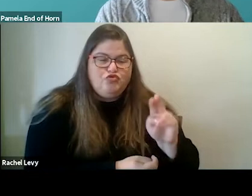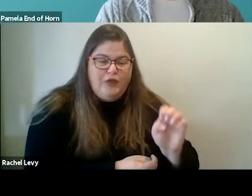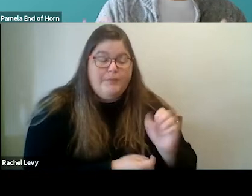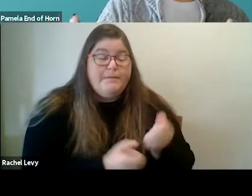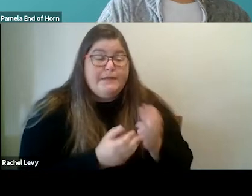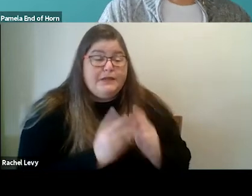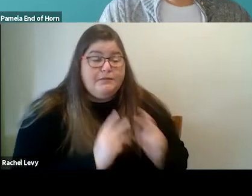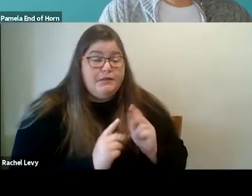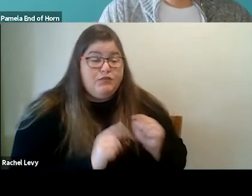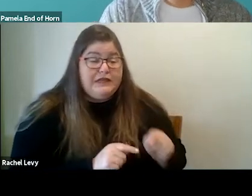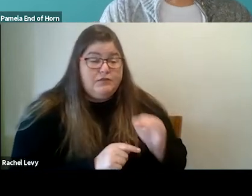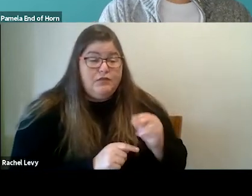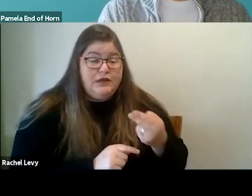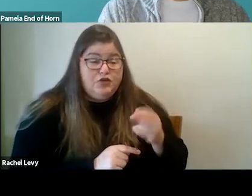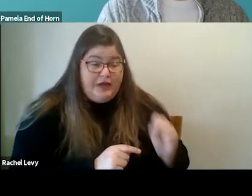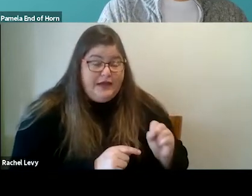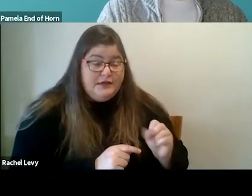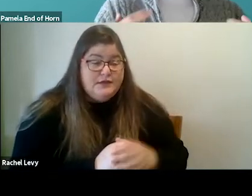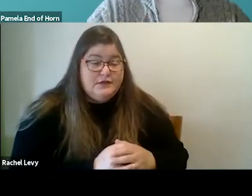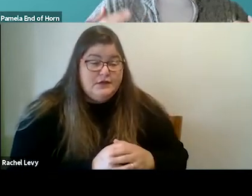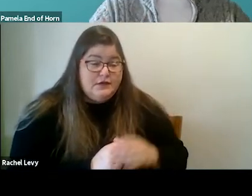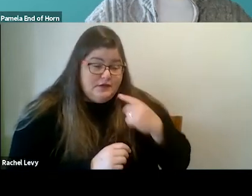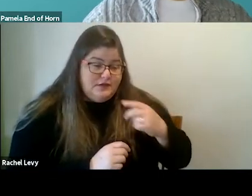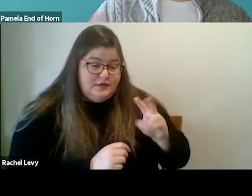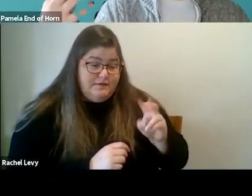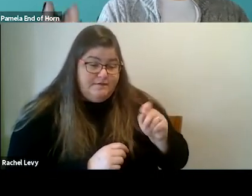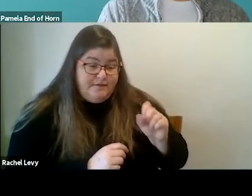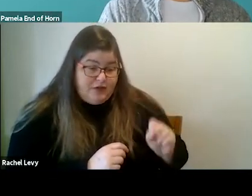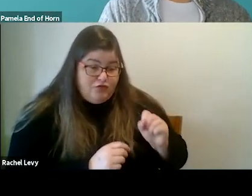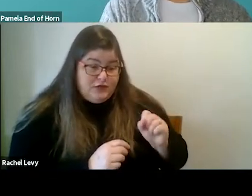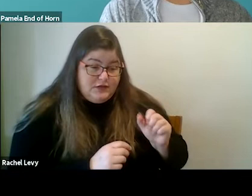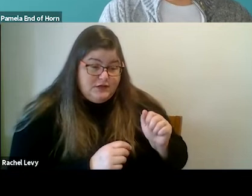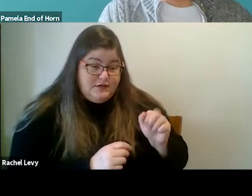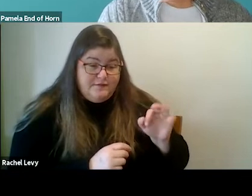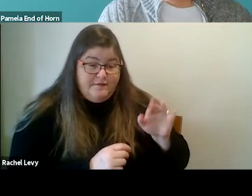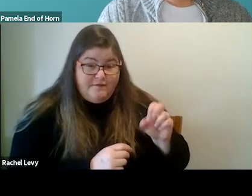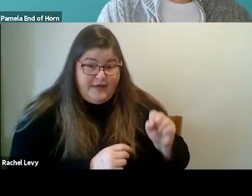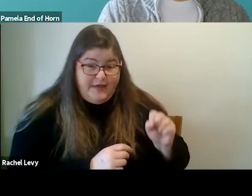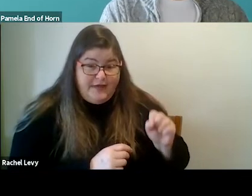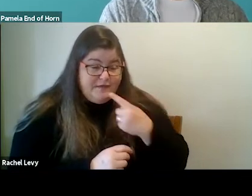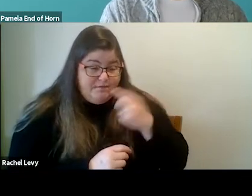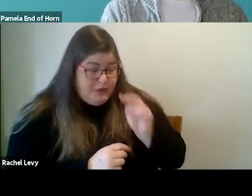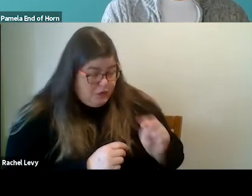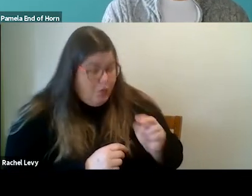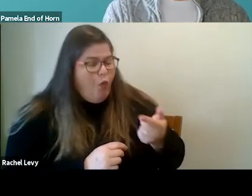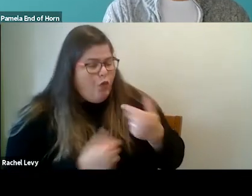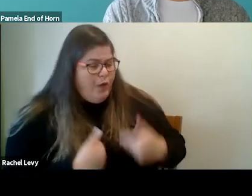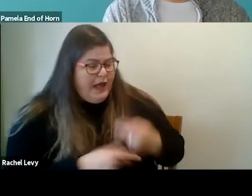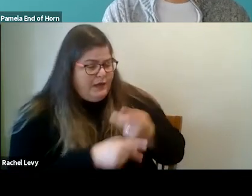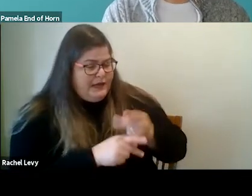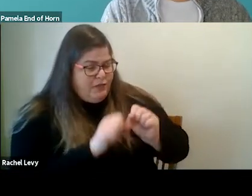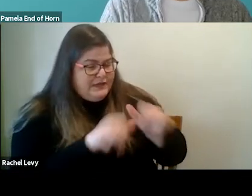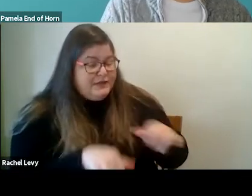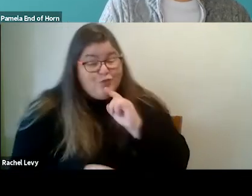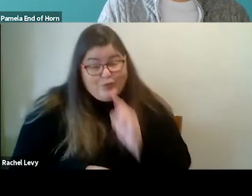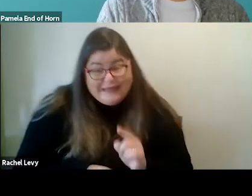akin IHS to the Department of Veterans Affairs in that we are a system, a healthcare system. But the reality is when we're looking